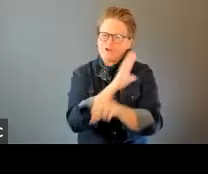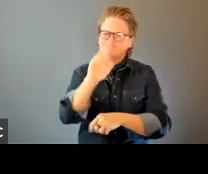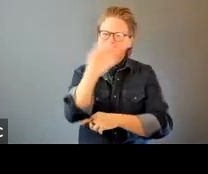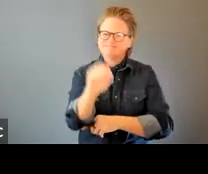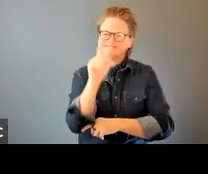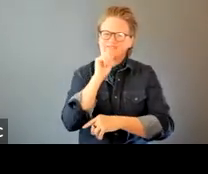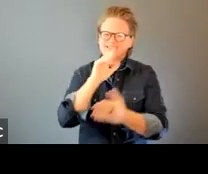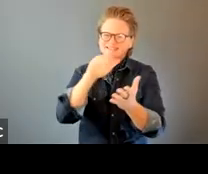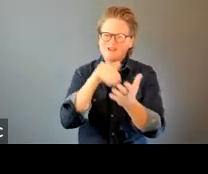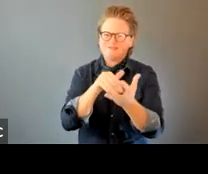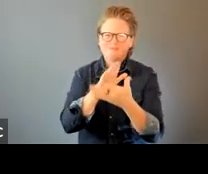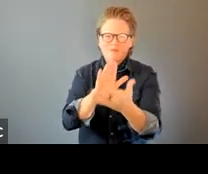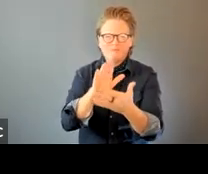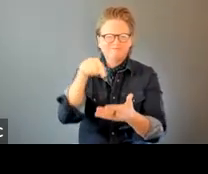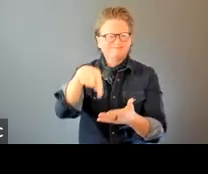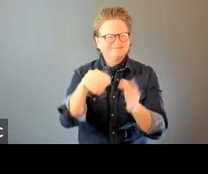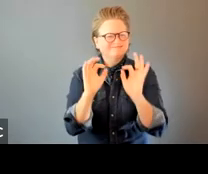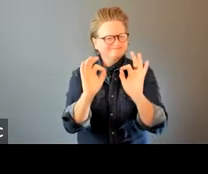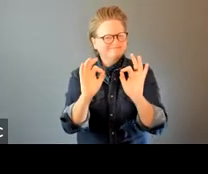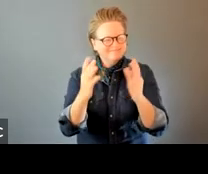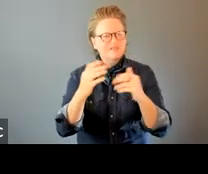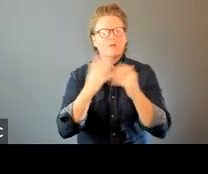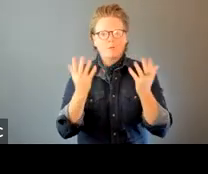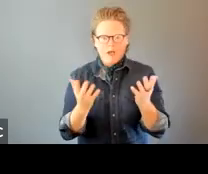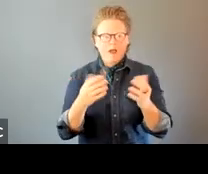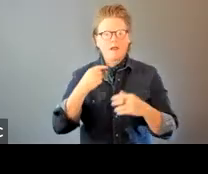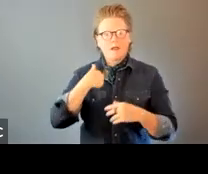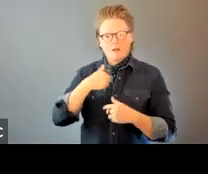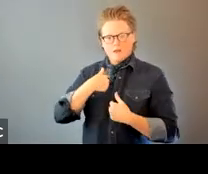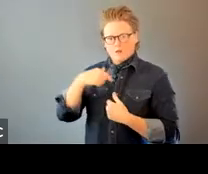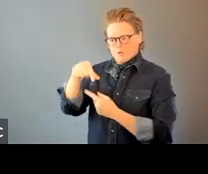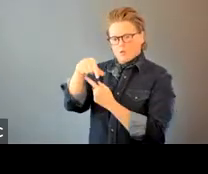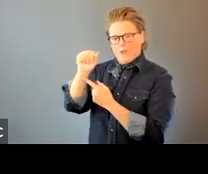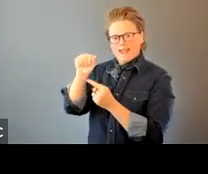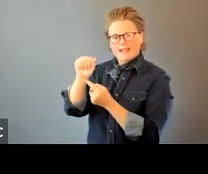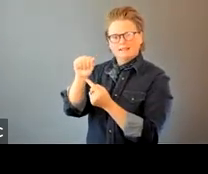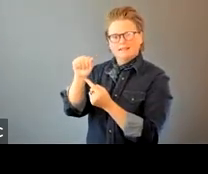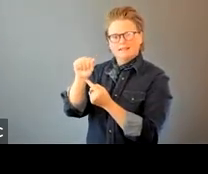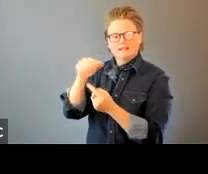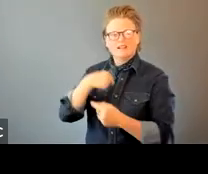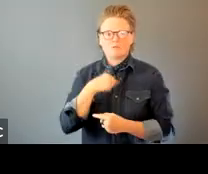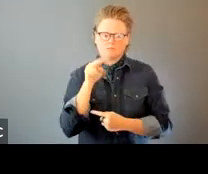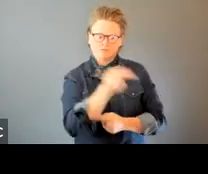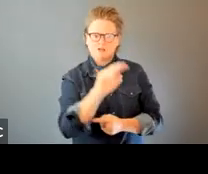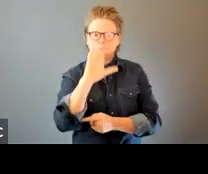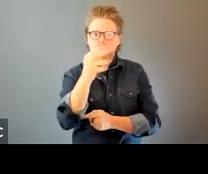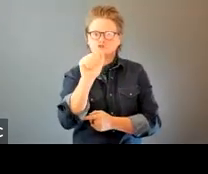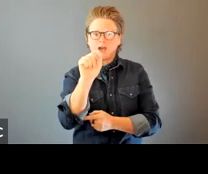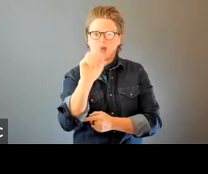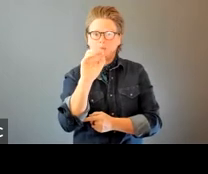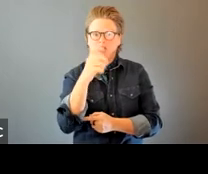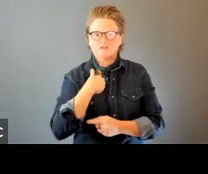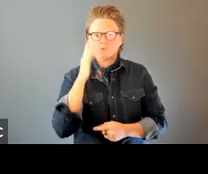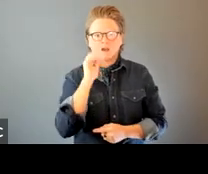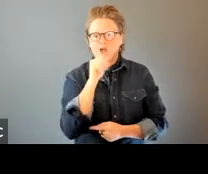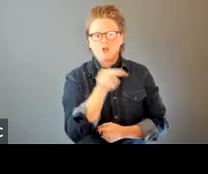time to sign for the doctors, and it's fully deaf centered. And then we'll have a